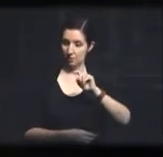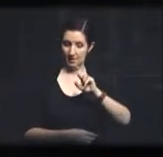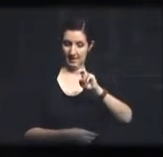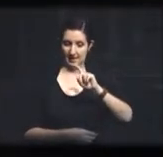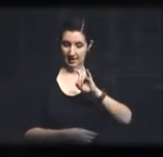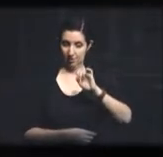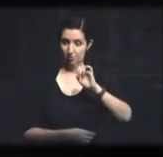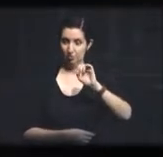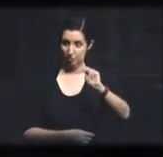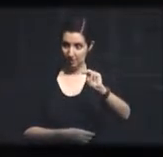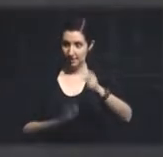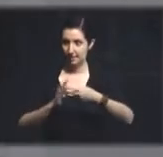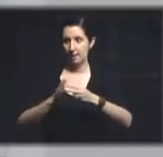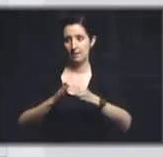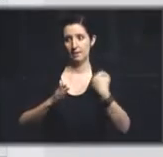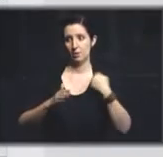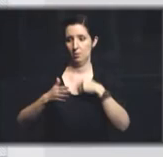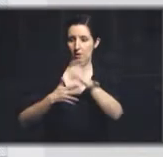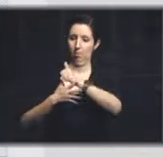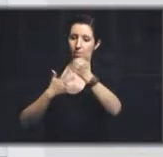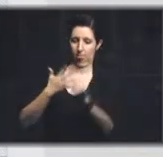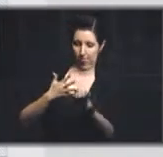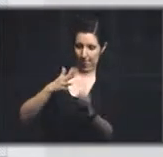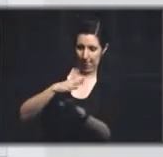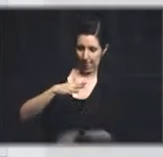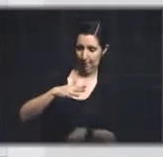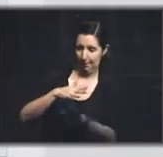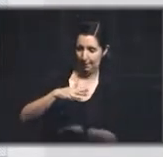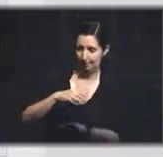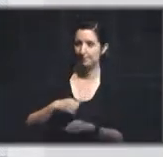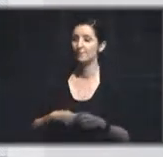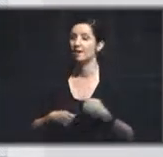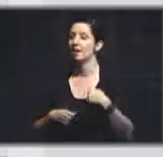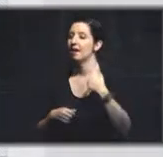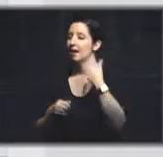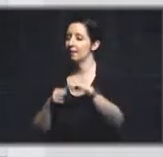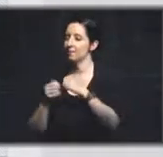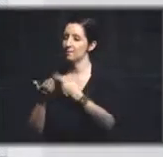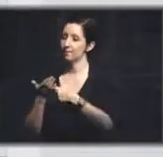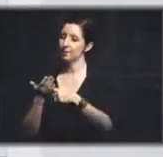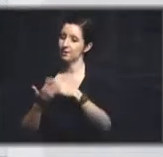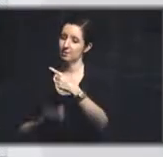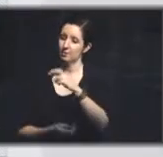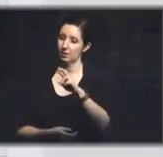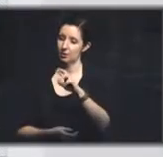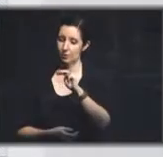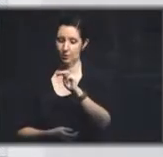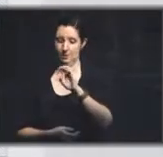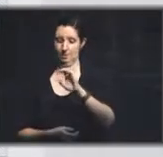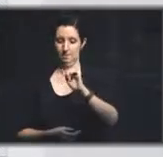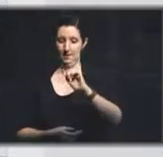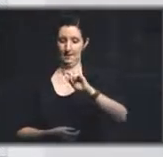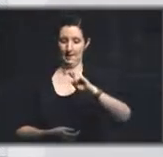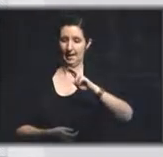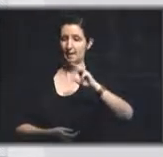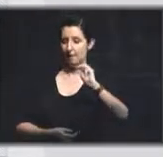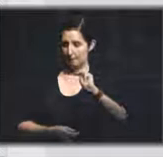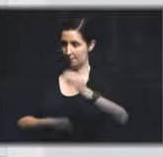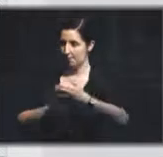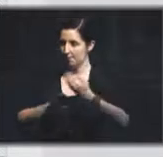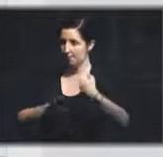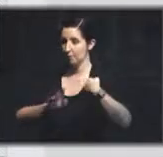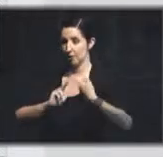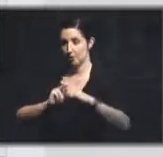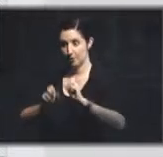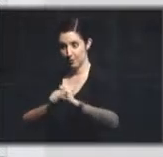system in terms of retention rates. I remember well talking to Dr. McCallan about coming to work at Pikes Peak Community College, and I said, "Well, what's up with the retention